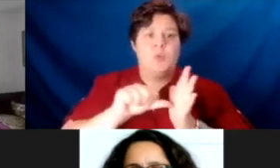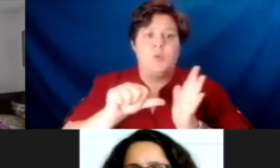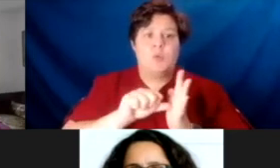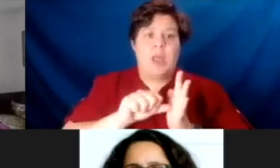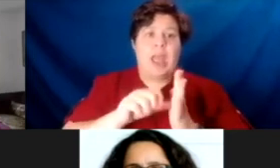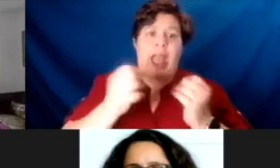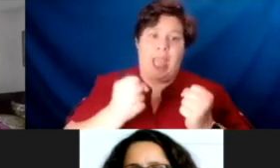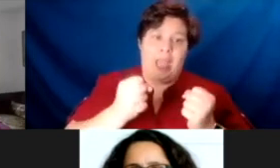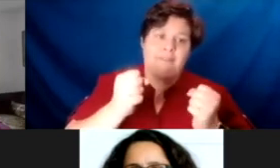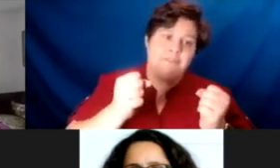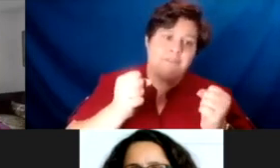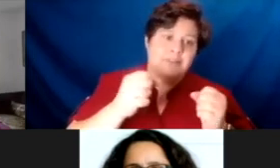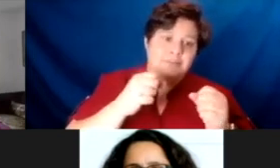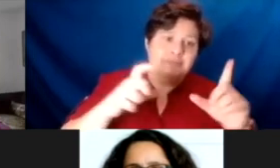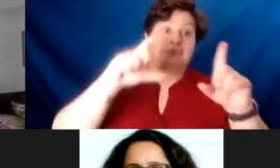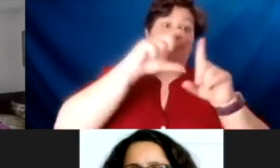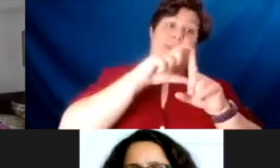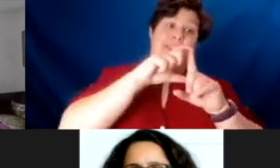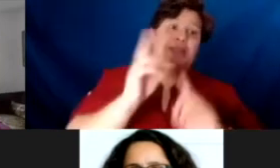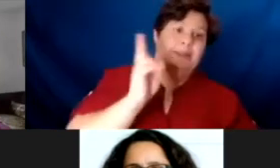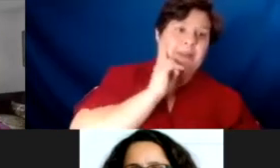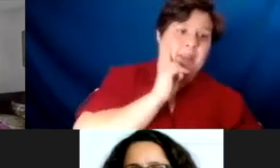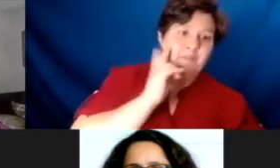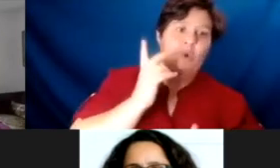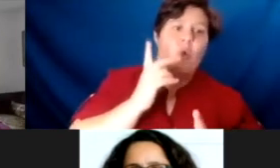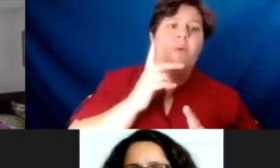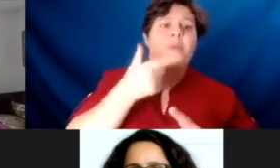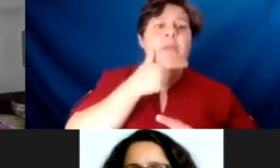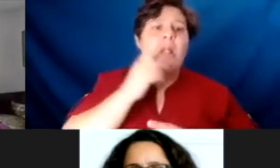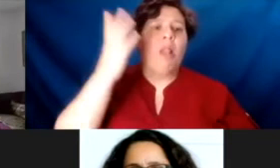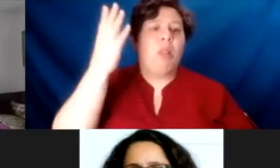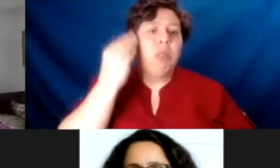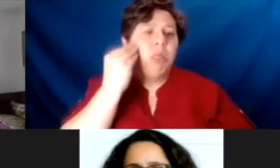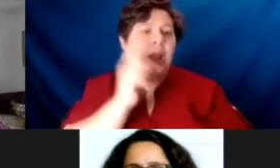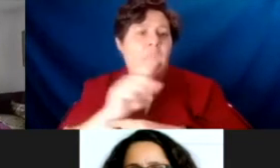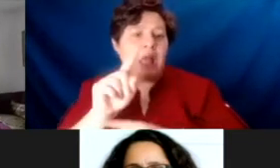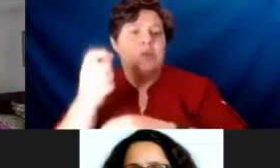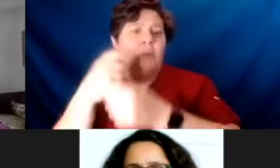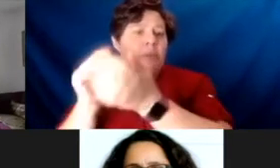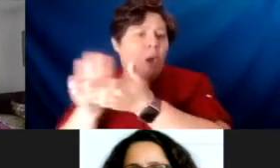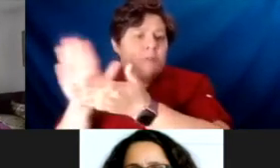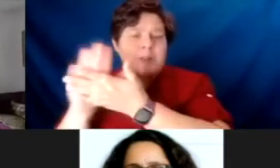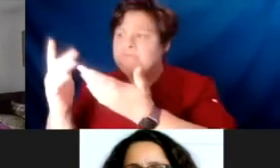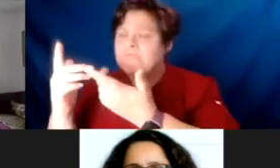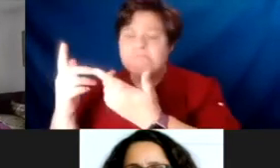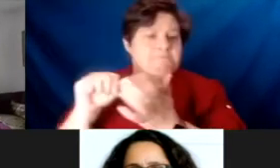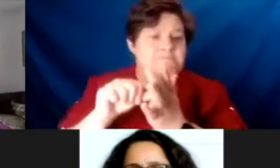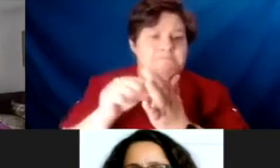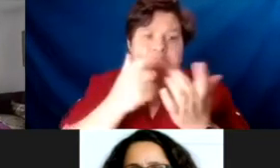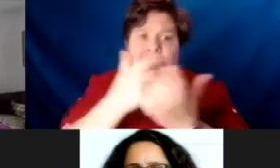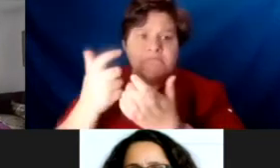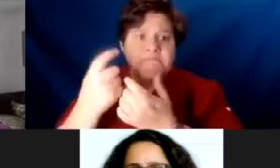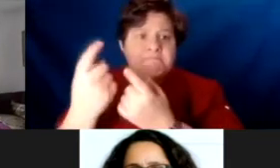are big capital D deaf, but for people who've lost their hearing later in life or have hard of hearing, it's quite difficult to find each other. So I was thinking